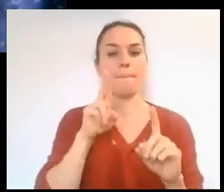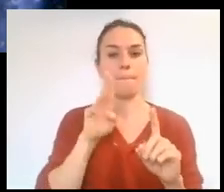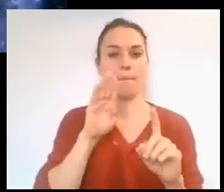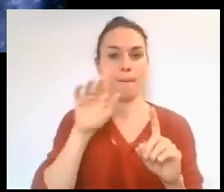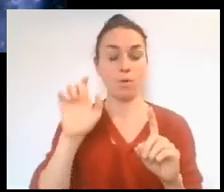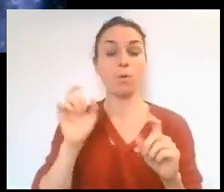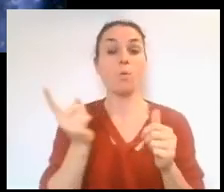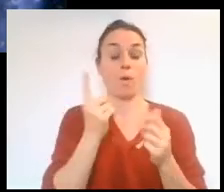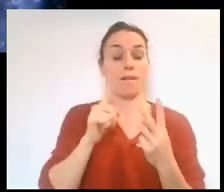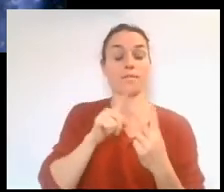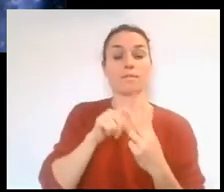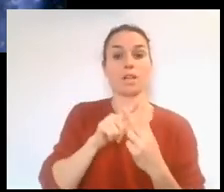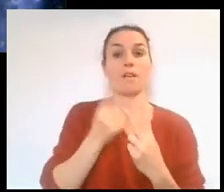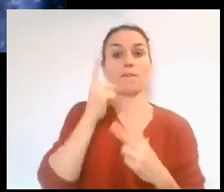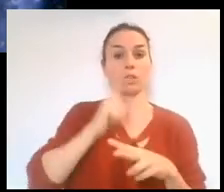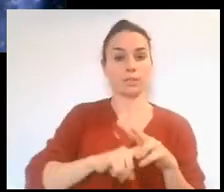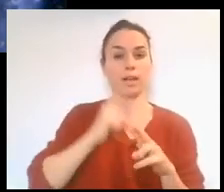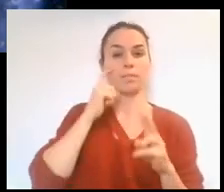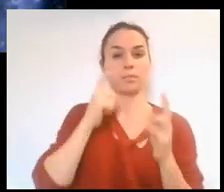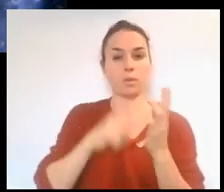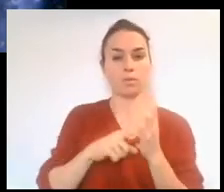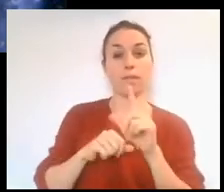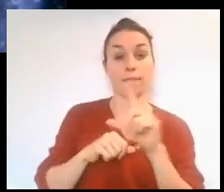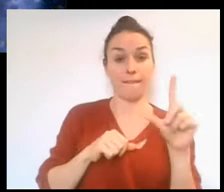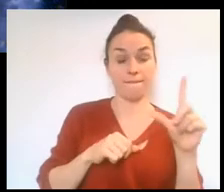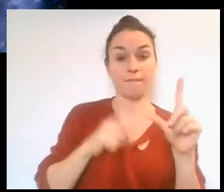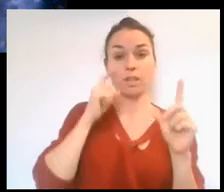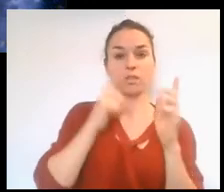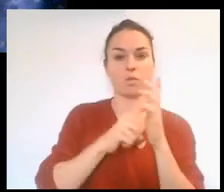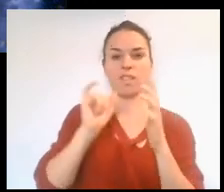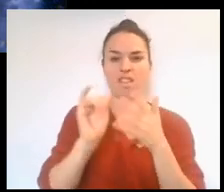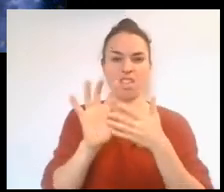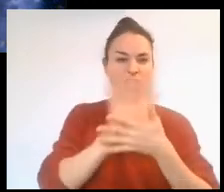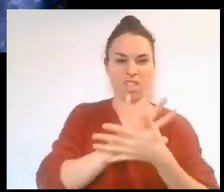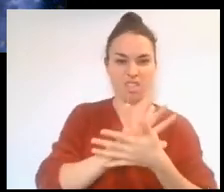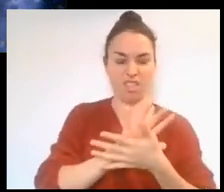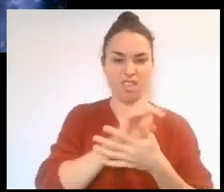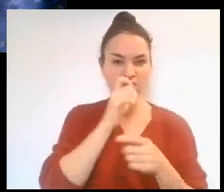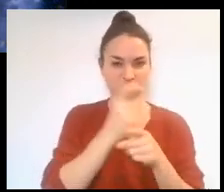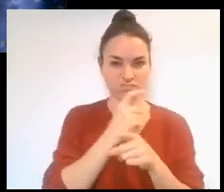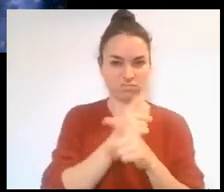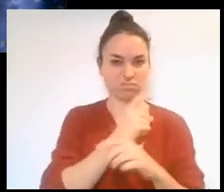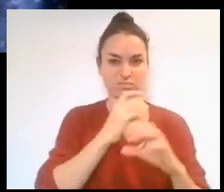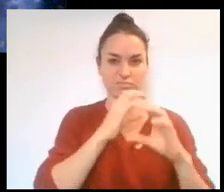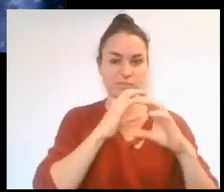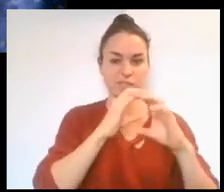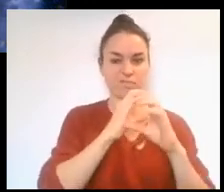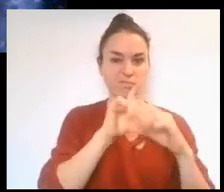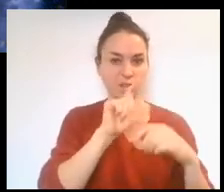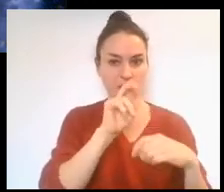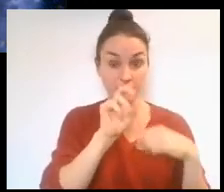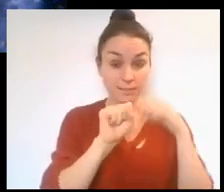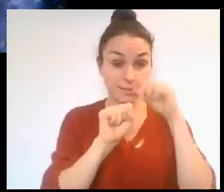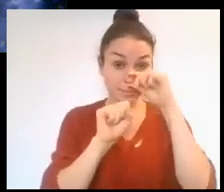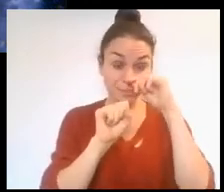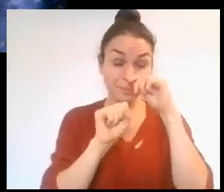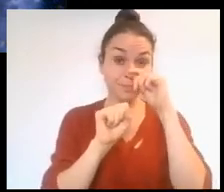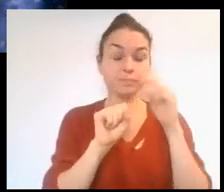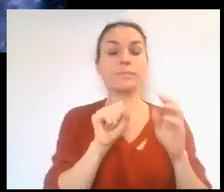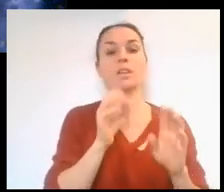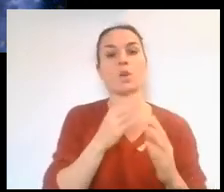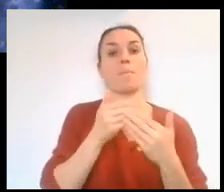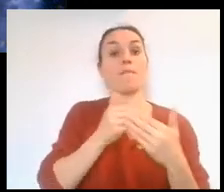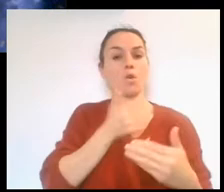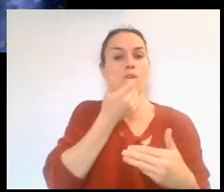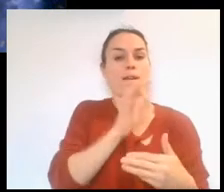was spherically aberrated, here on the left, and before the servicing mission in 1993, and when the